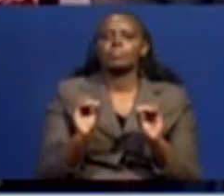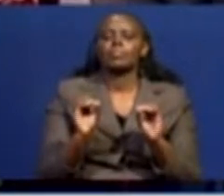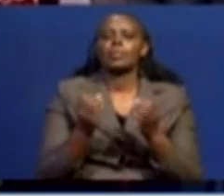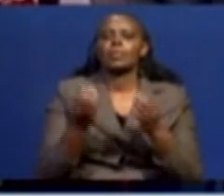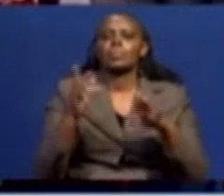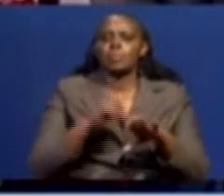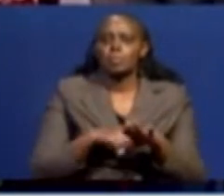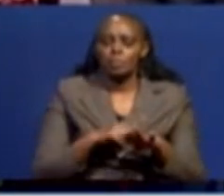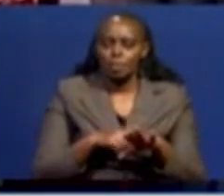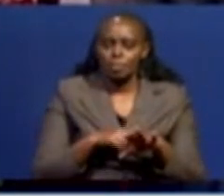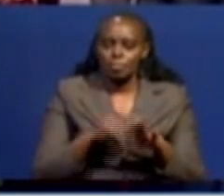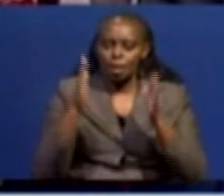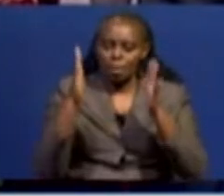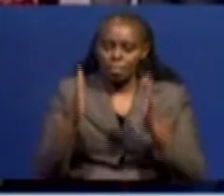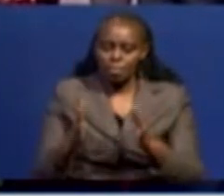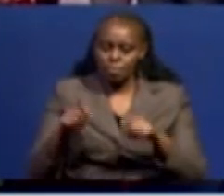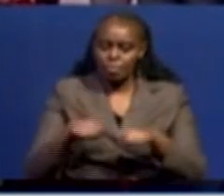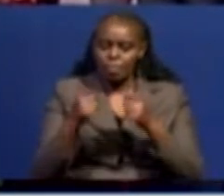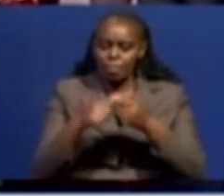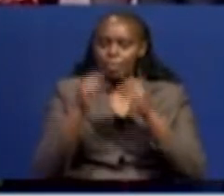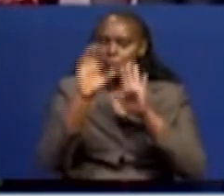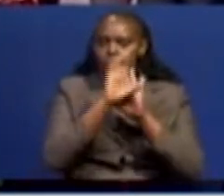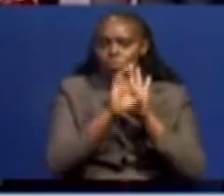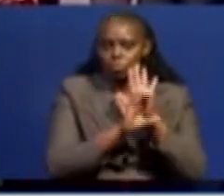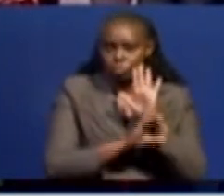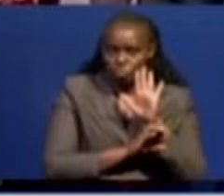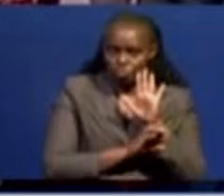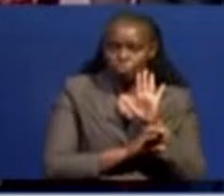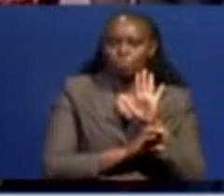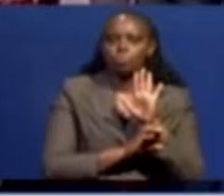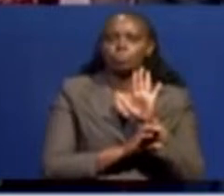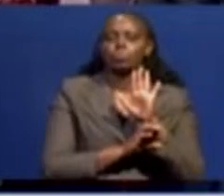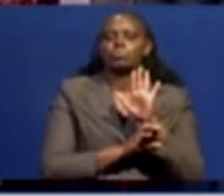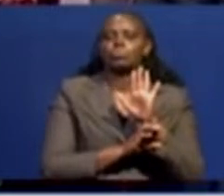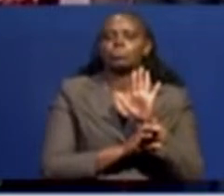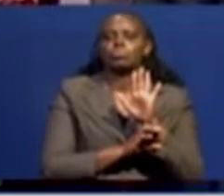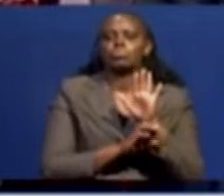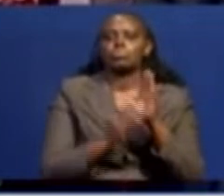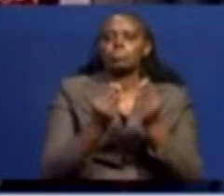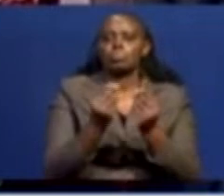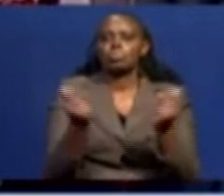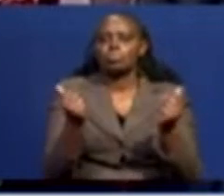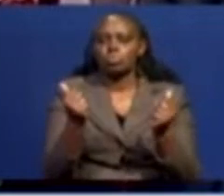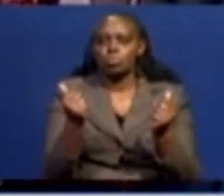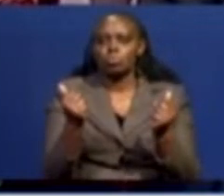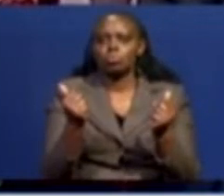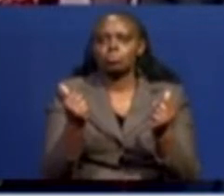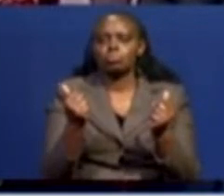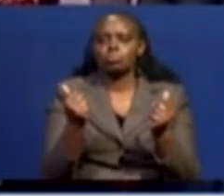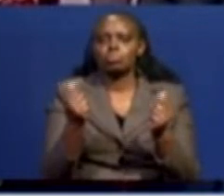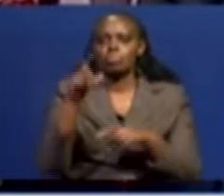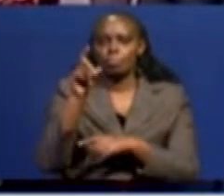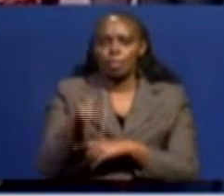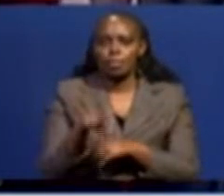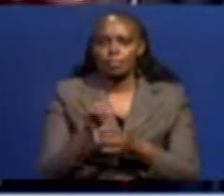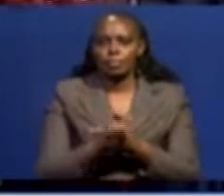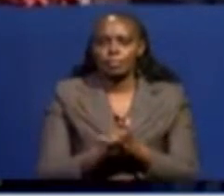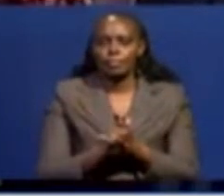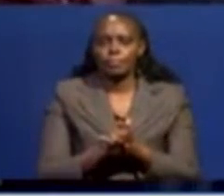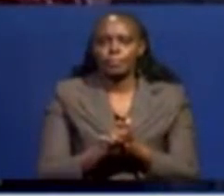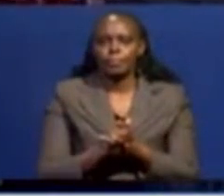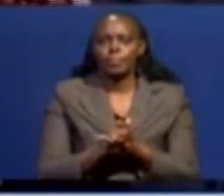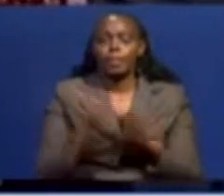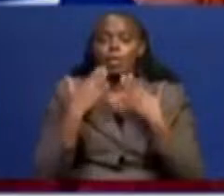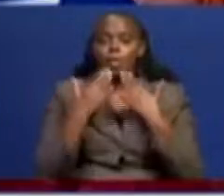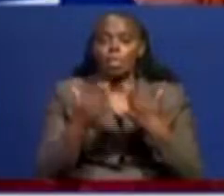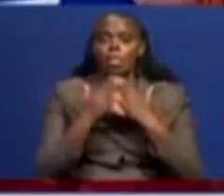It doesn't matter how many times somebody violates the constitution, the remedies should be sought. Thank